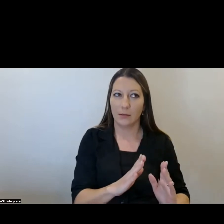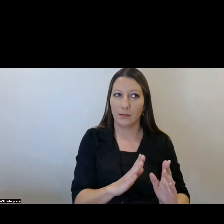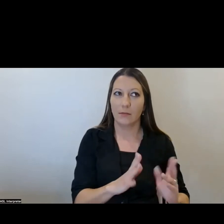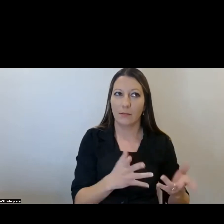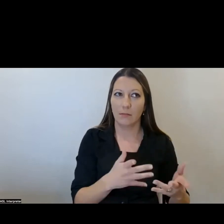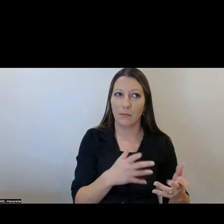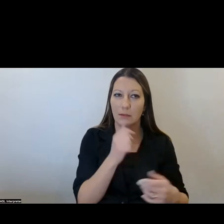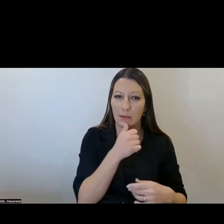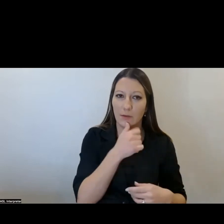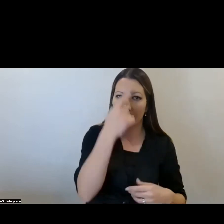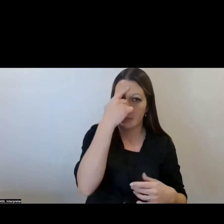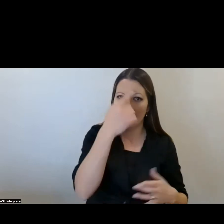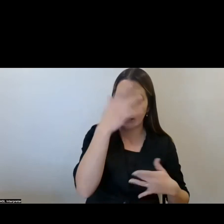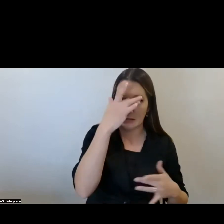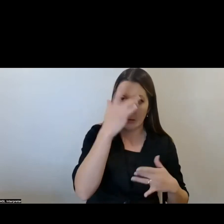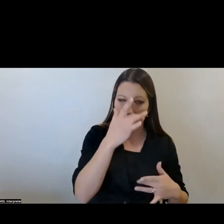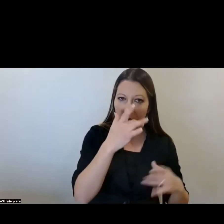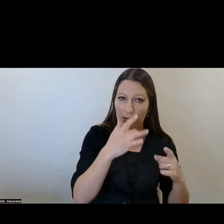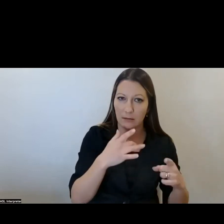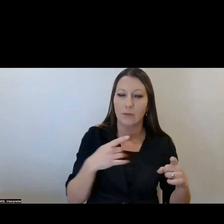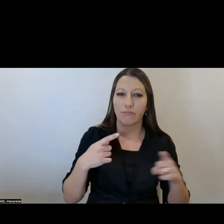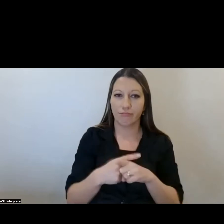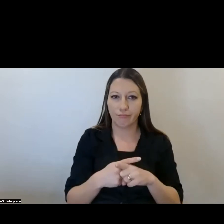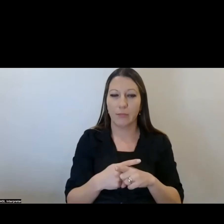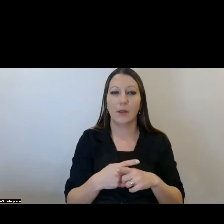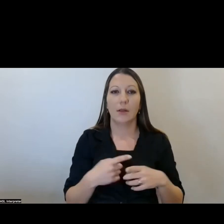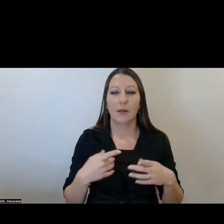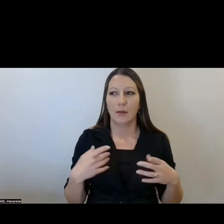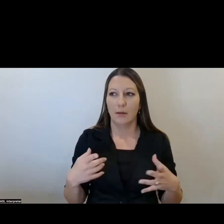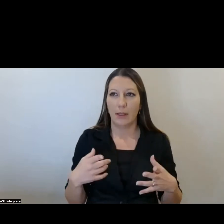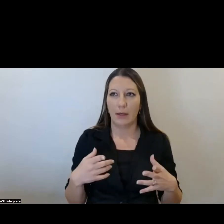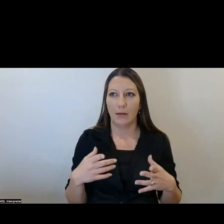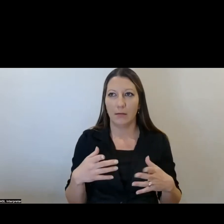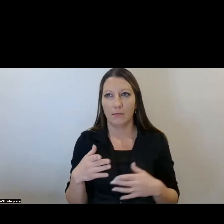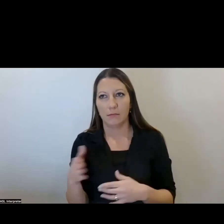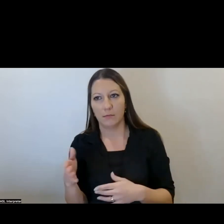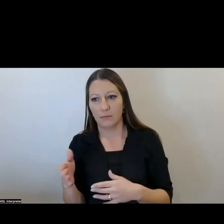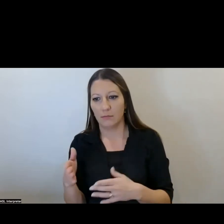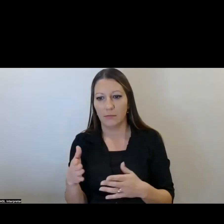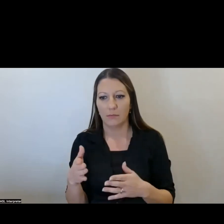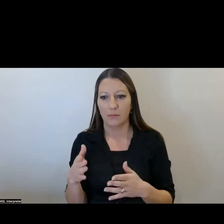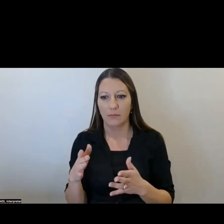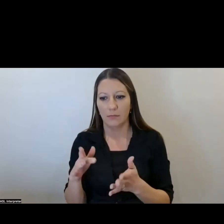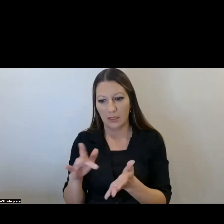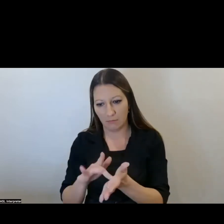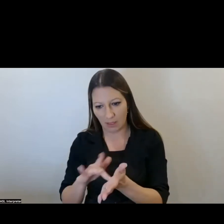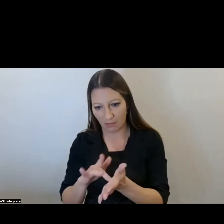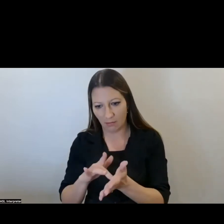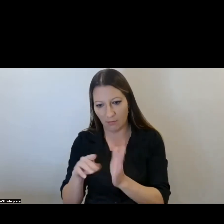one side of like romanticizing and the other pole of this medical model, which